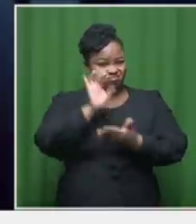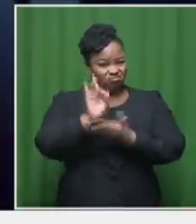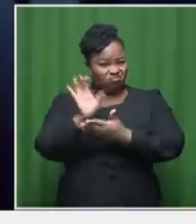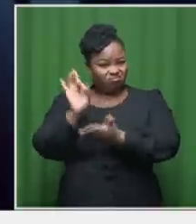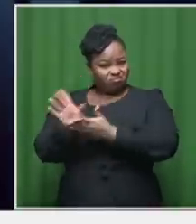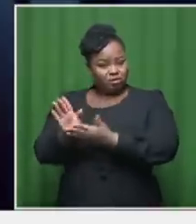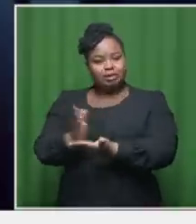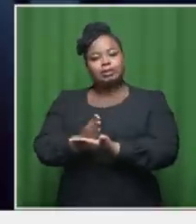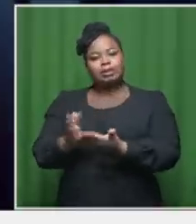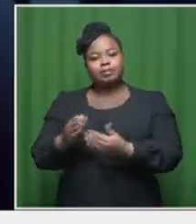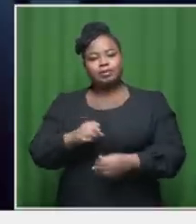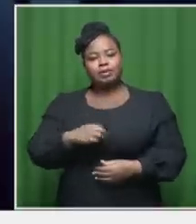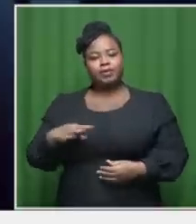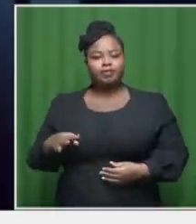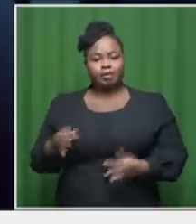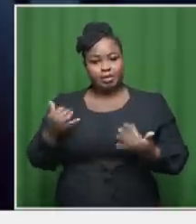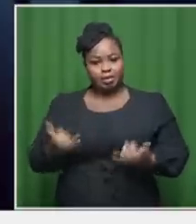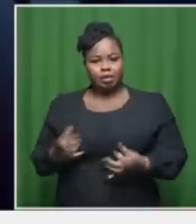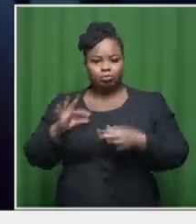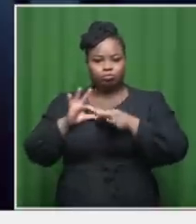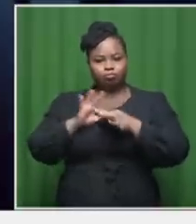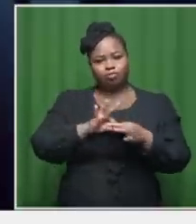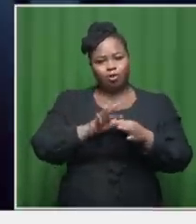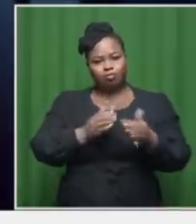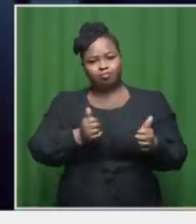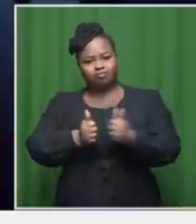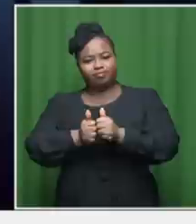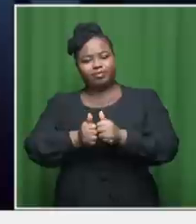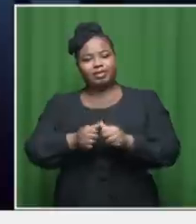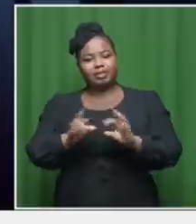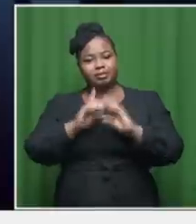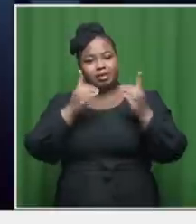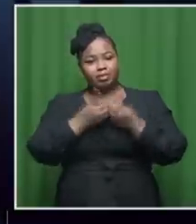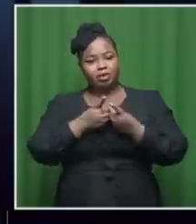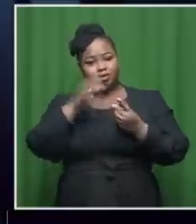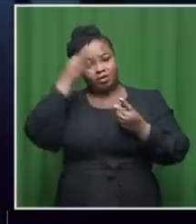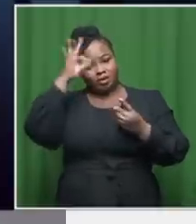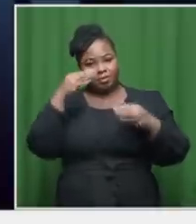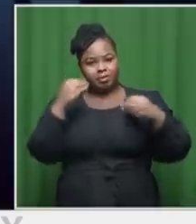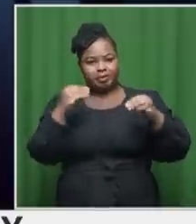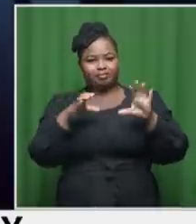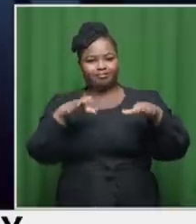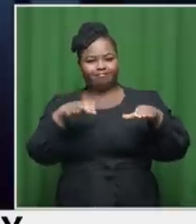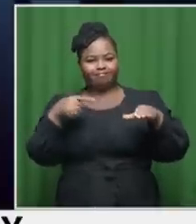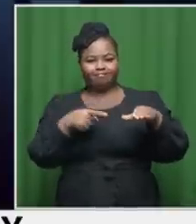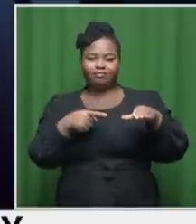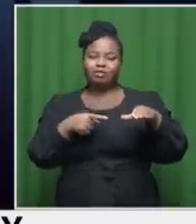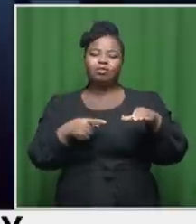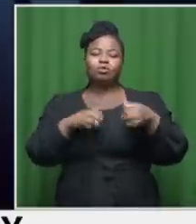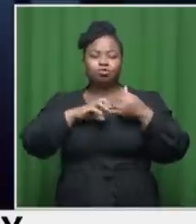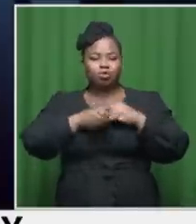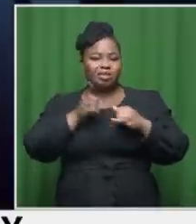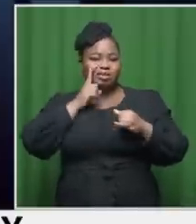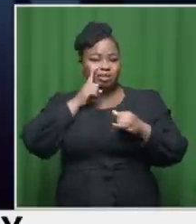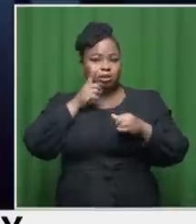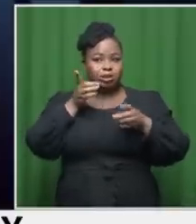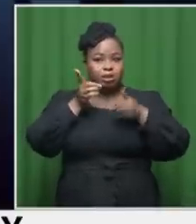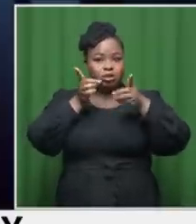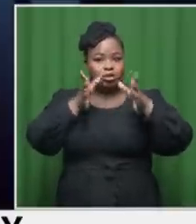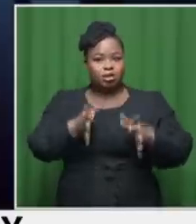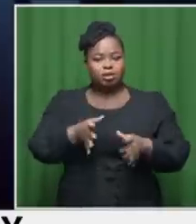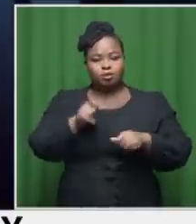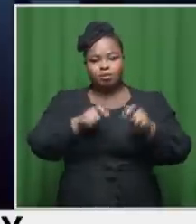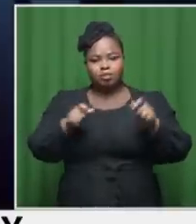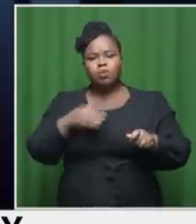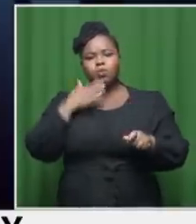employees. We are working very closely with the Department of Public Enterprises to look at where directors or people